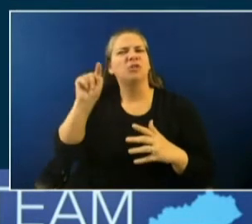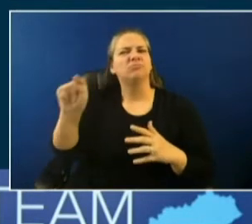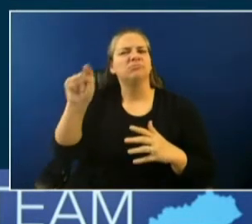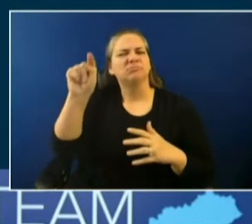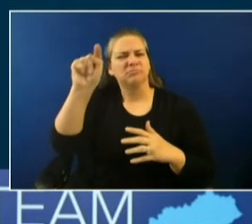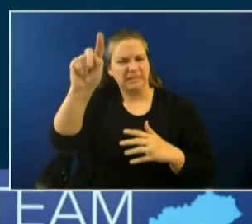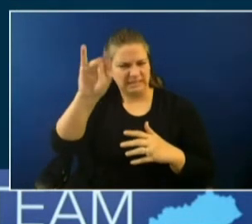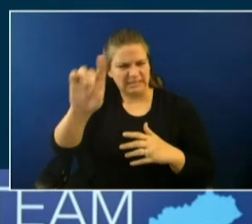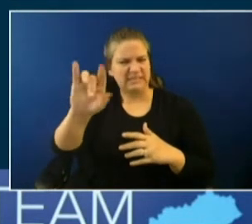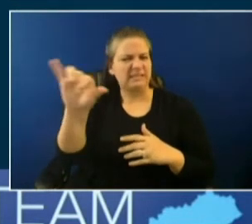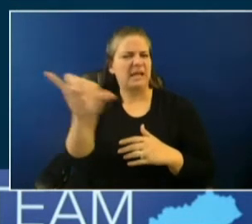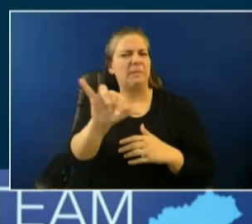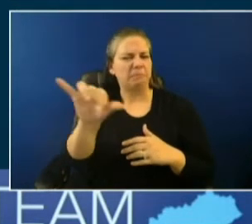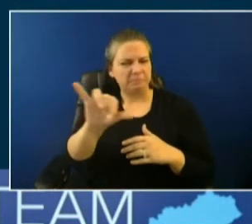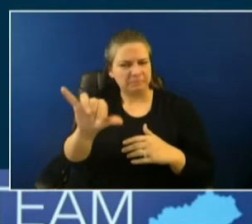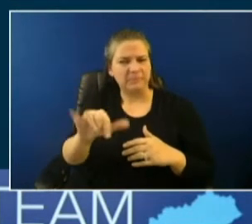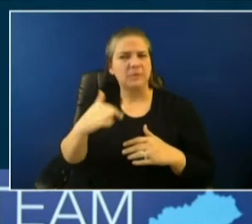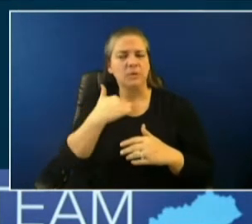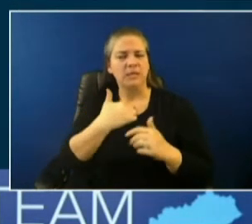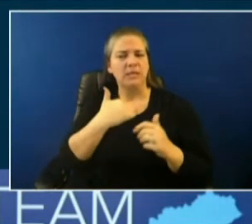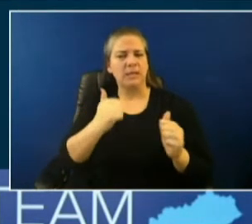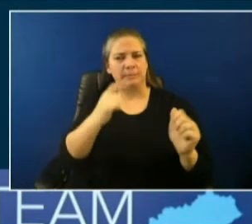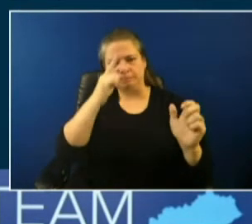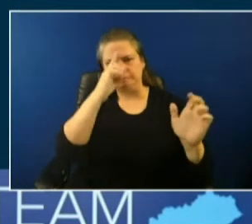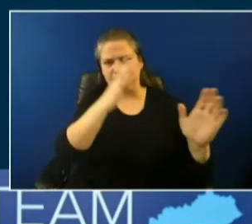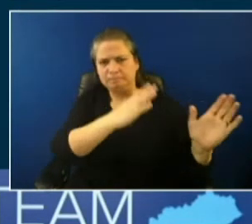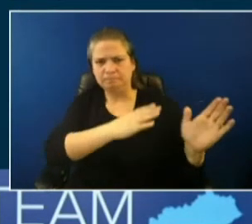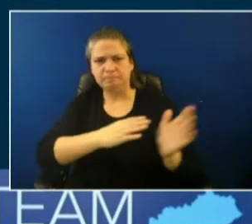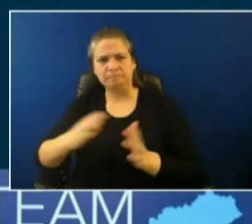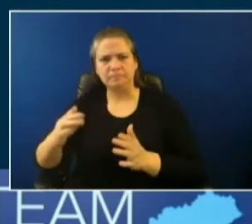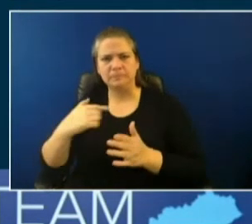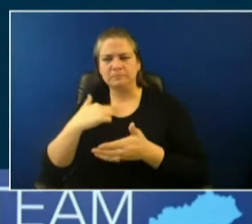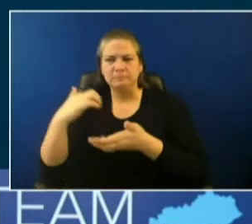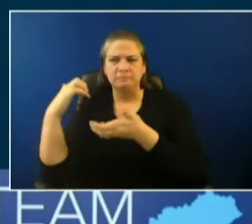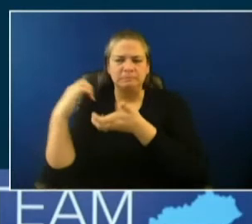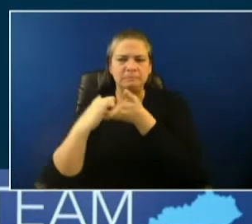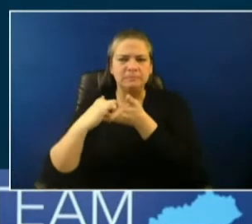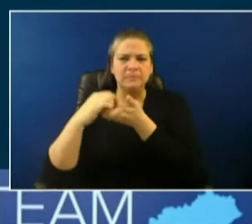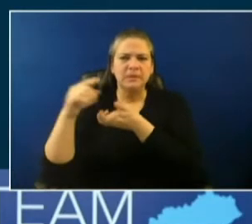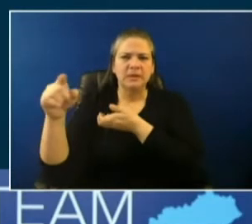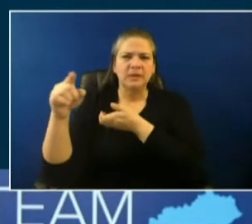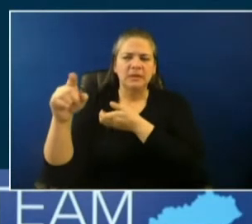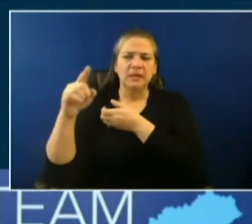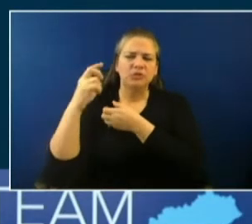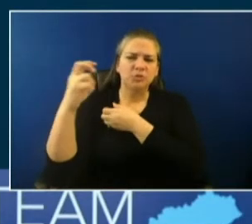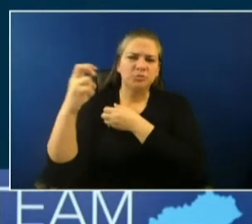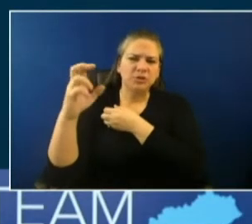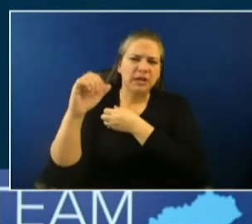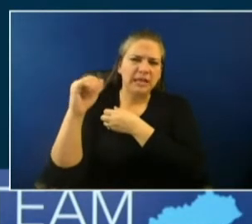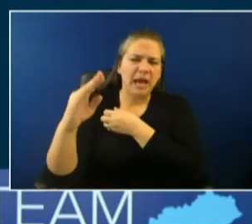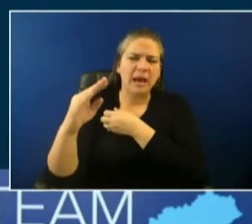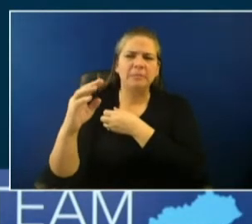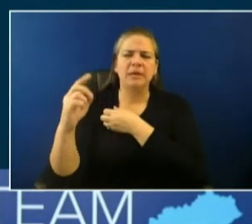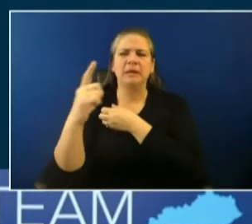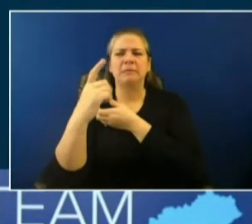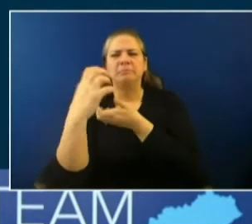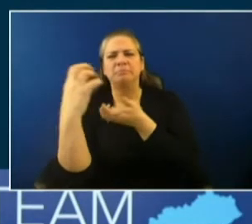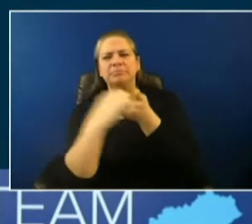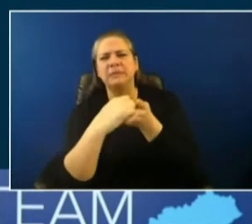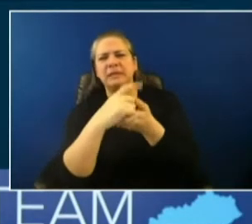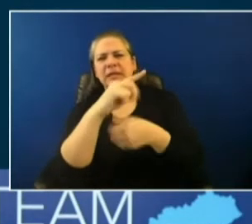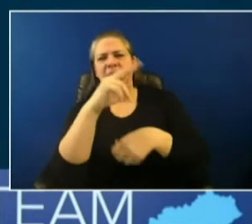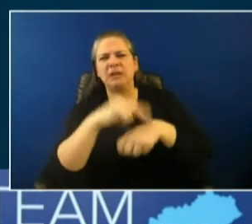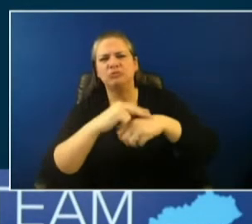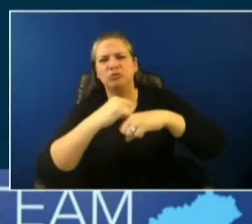include the Kentucky State Police, our Tier 1 partner, the Kentucky Transportation Cabinet, our National Guard, some of our local response folks that will